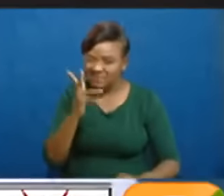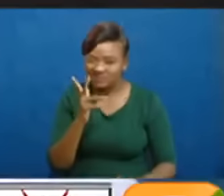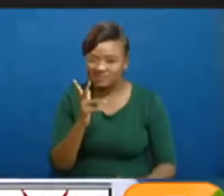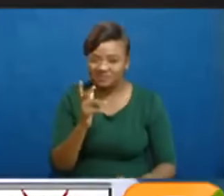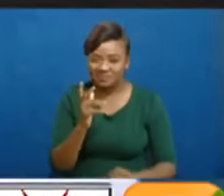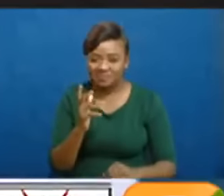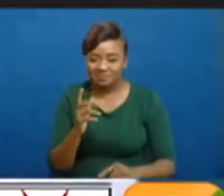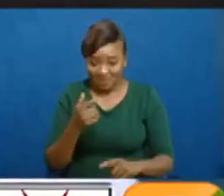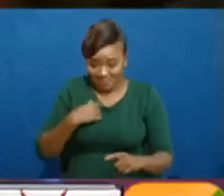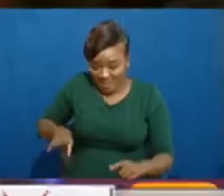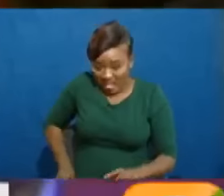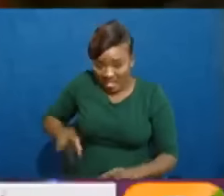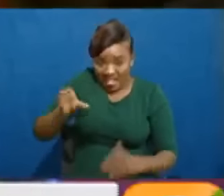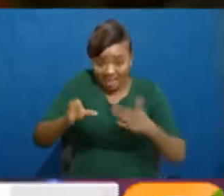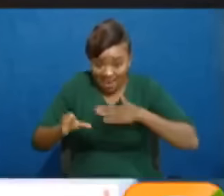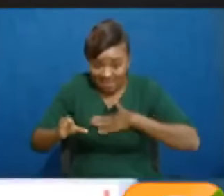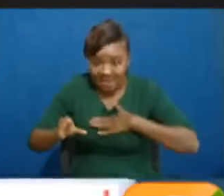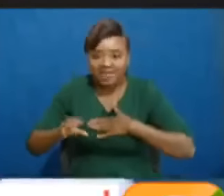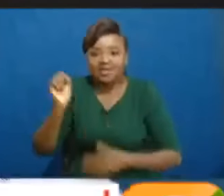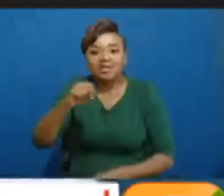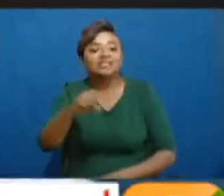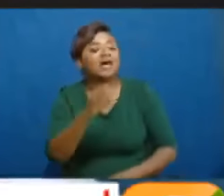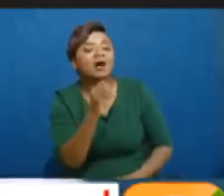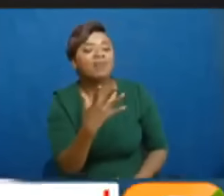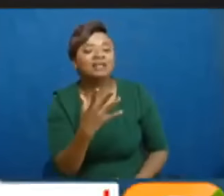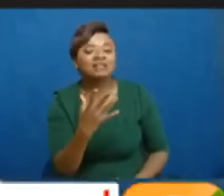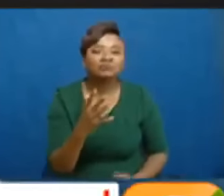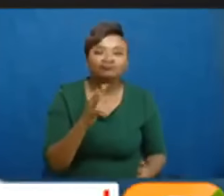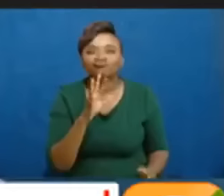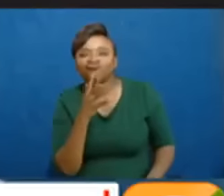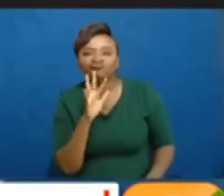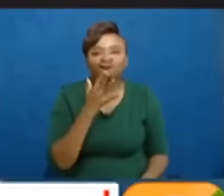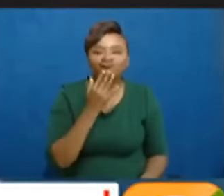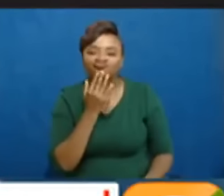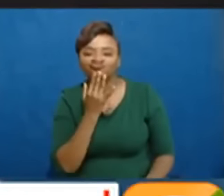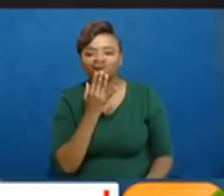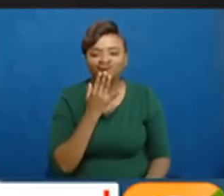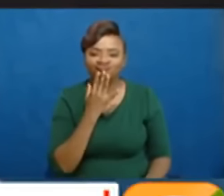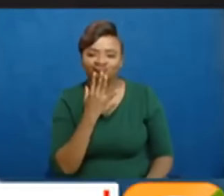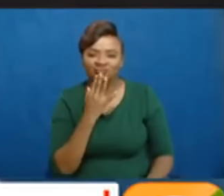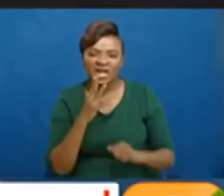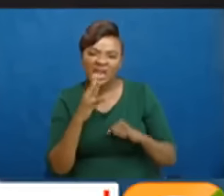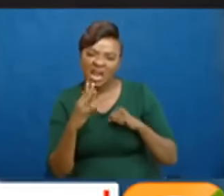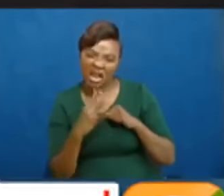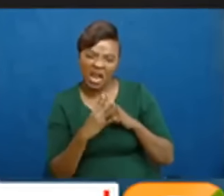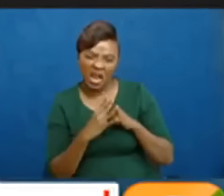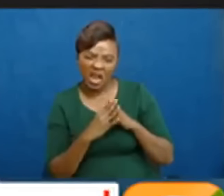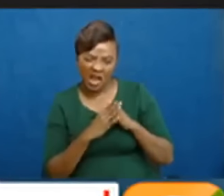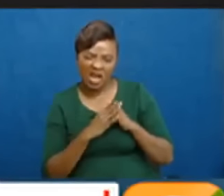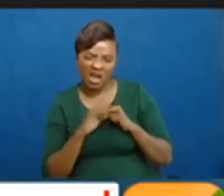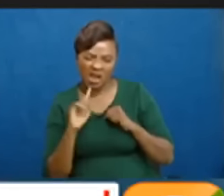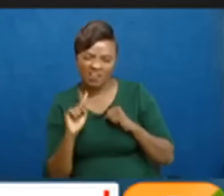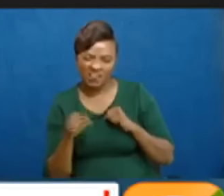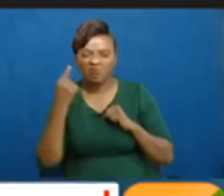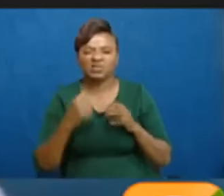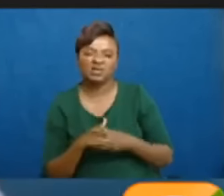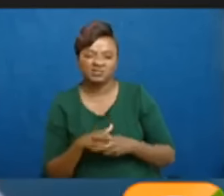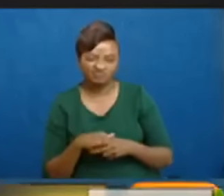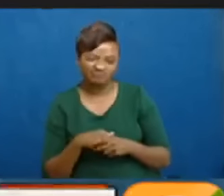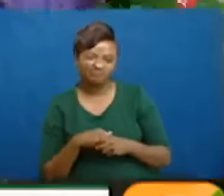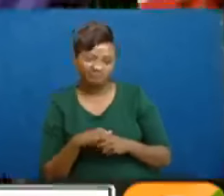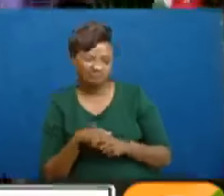Which I bought with my own money. Yes. Well, it was almost like, I think if I remember well, because it's time now, it's about